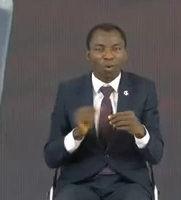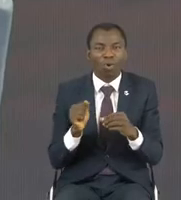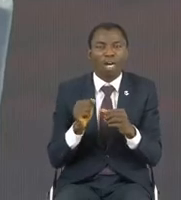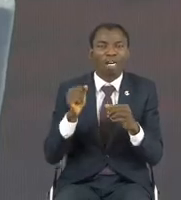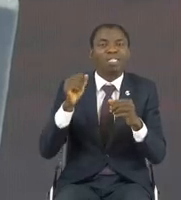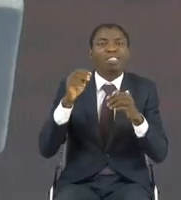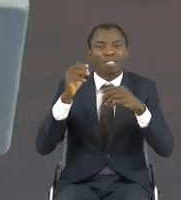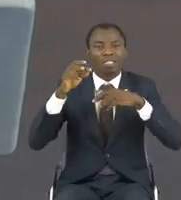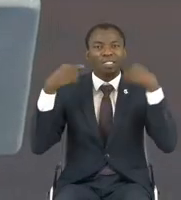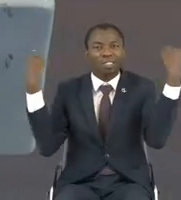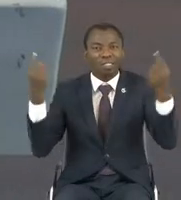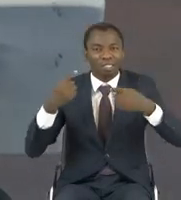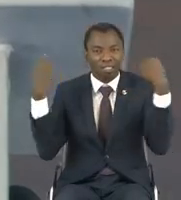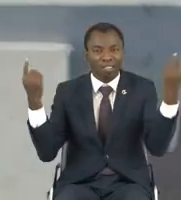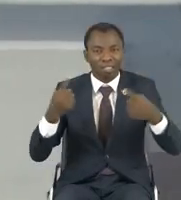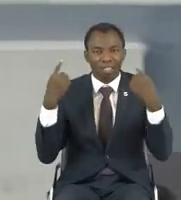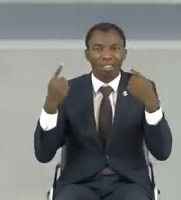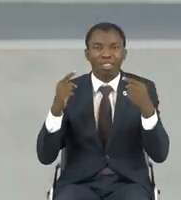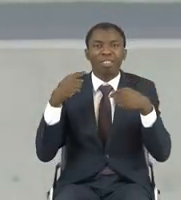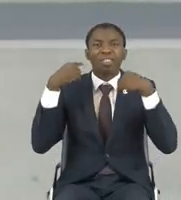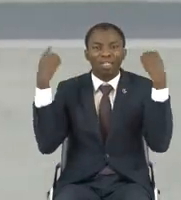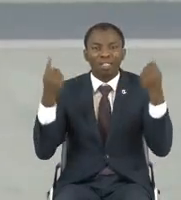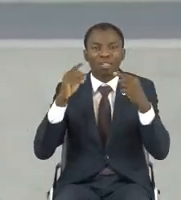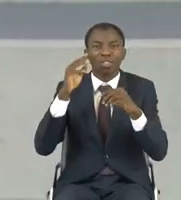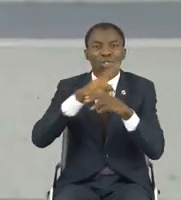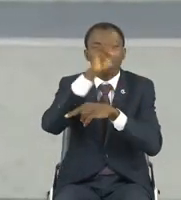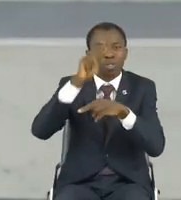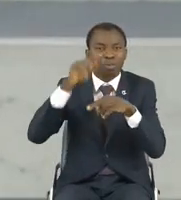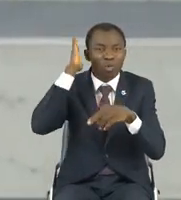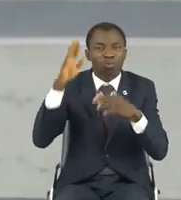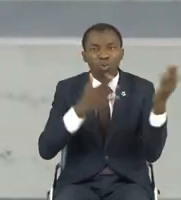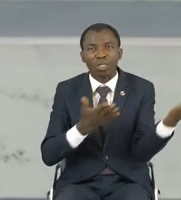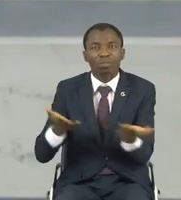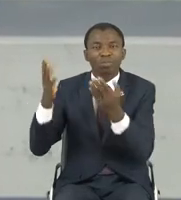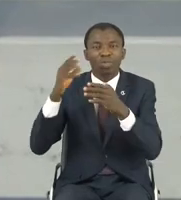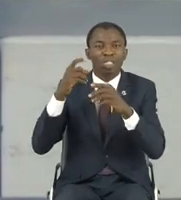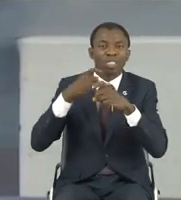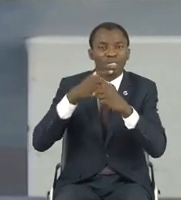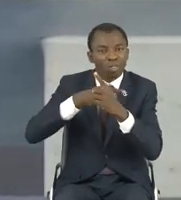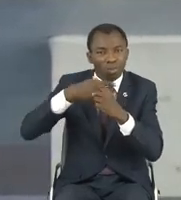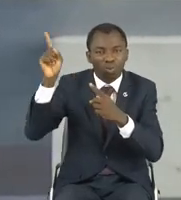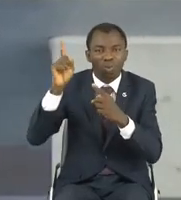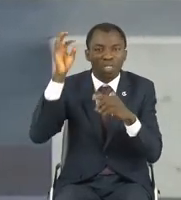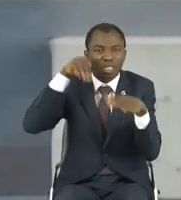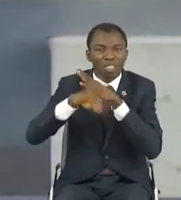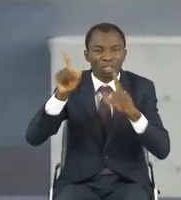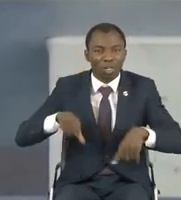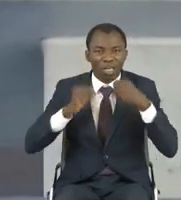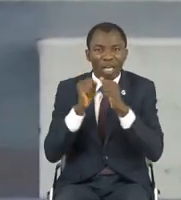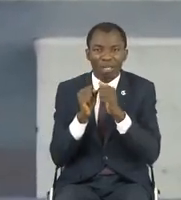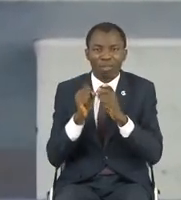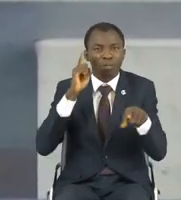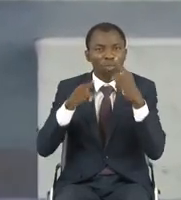transgressions. A transgression normally will bring wounds into your life, ache into your life. But